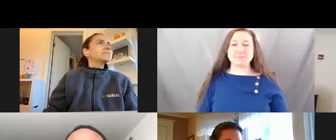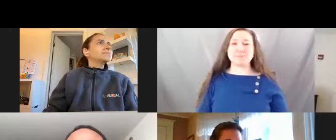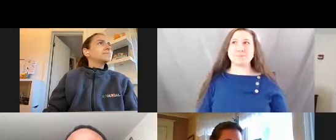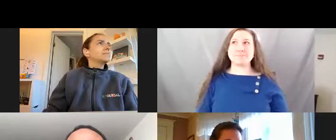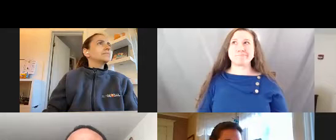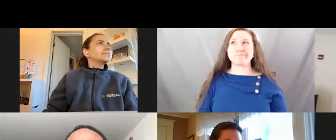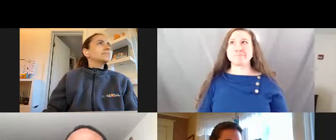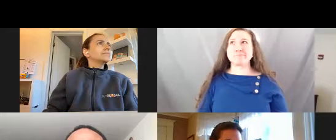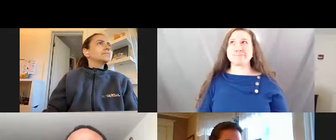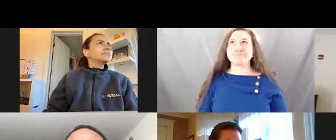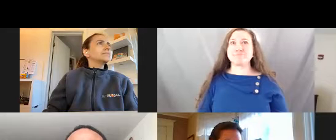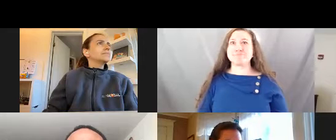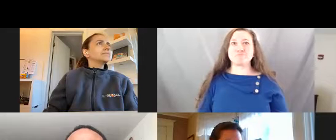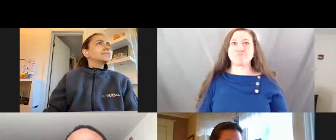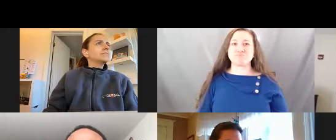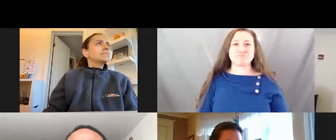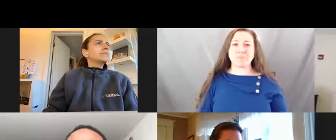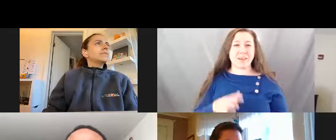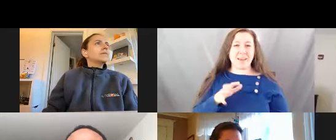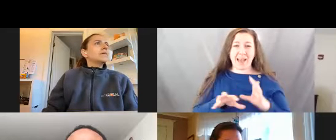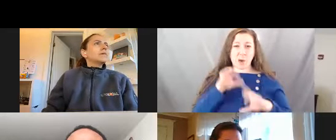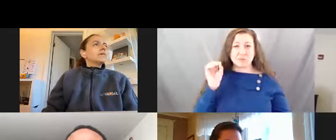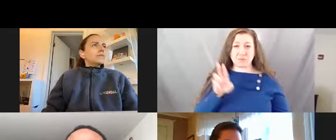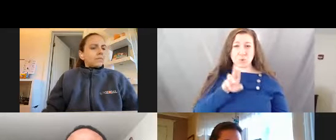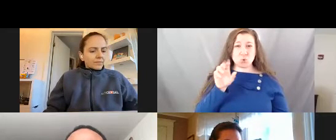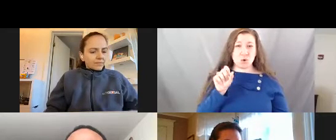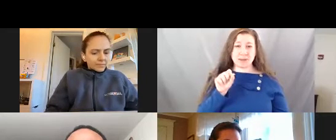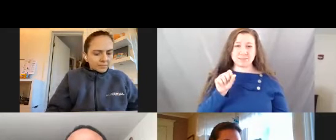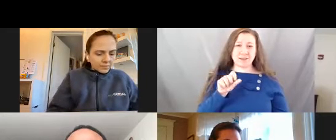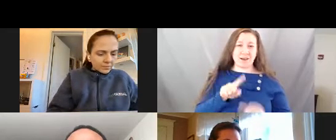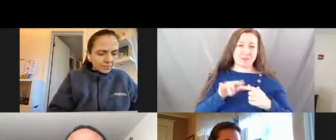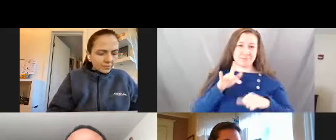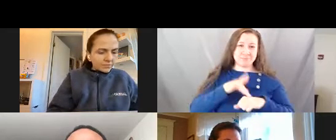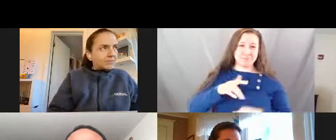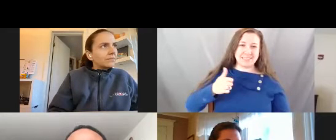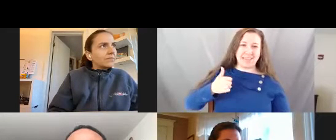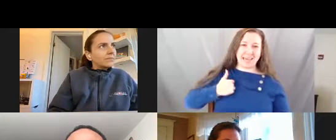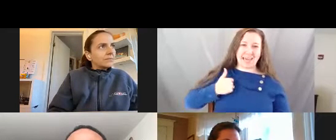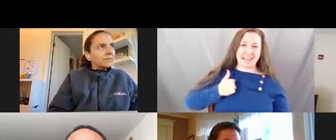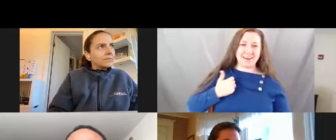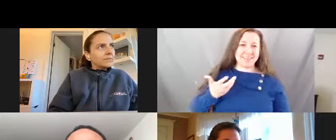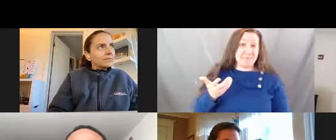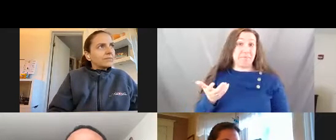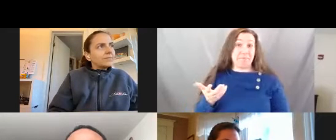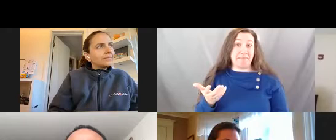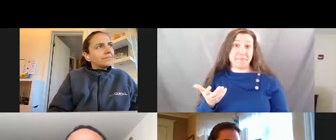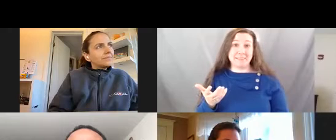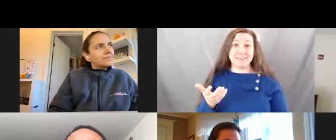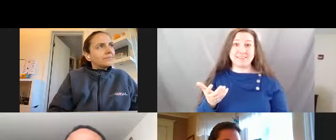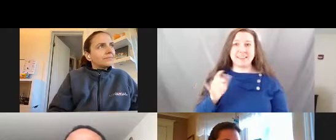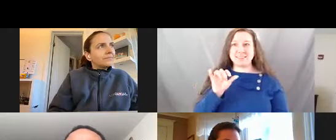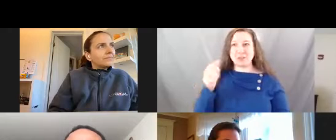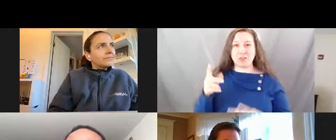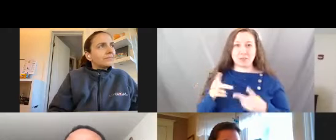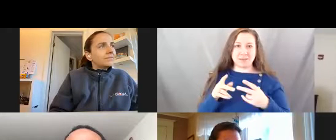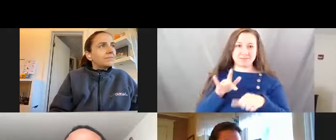outside the US, the next place I'd gone to was Canada. I don't know if that's relevant to this conversation, but that's just another place I'd